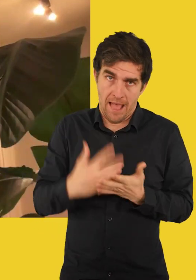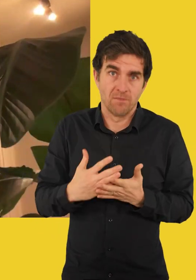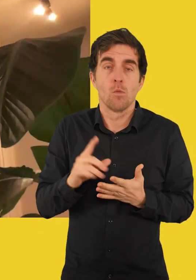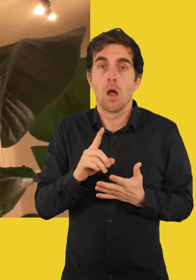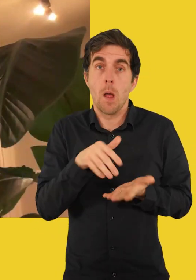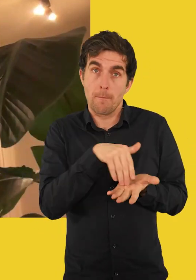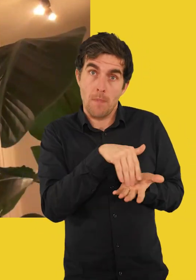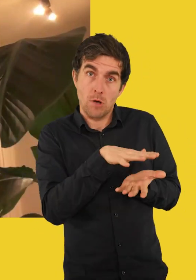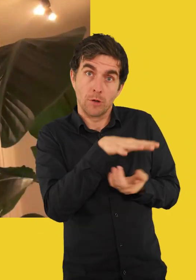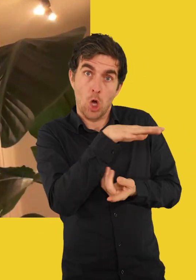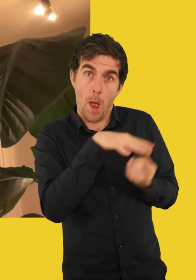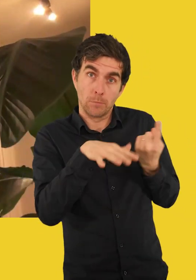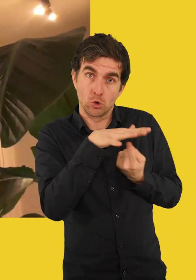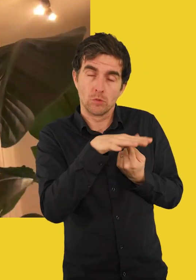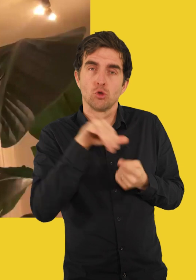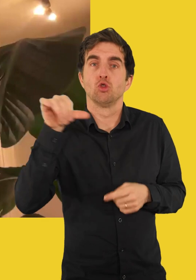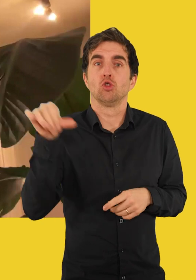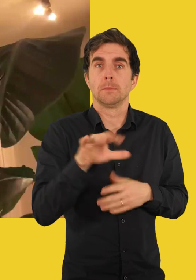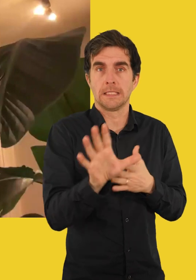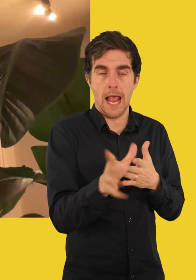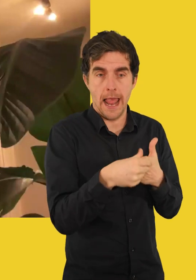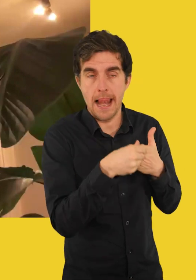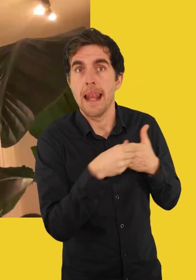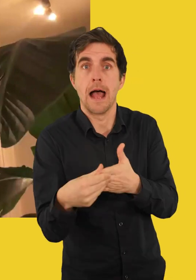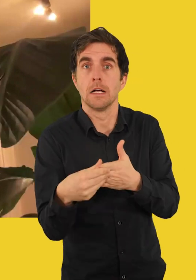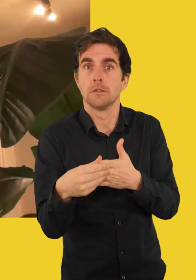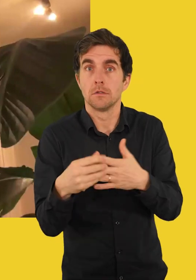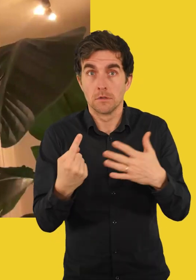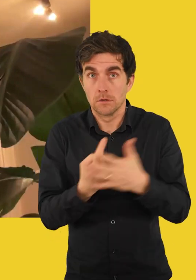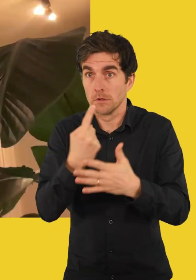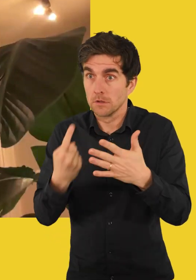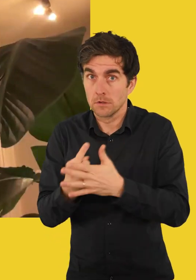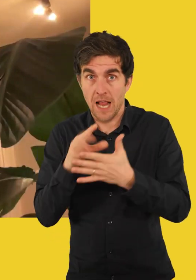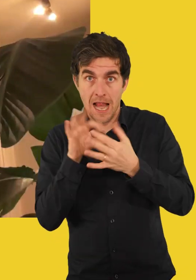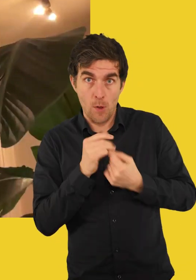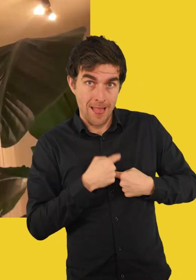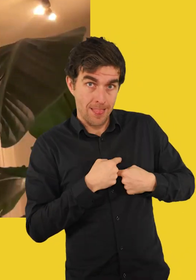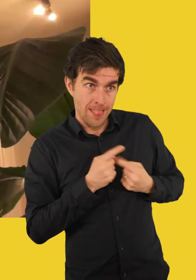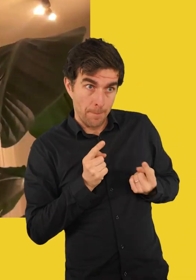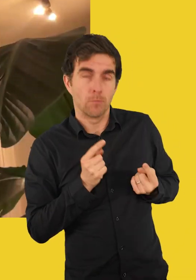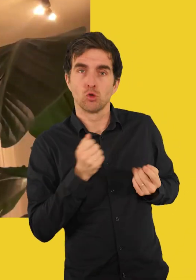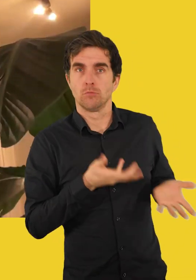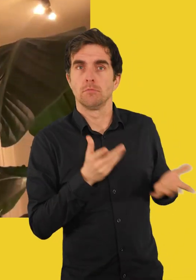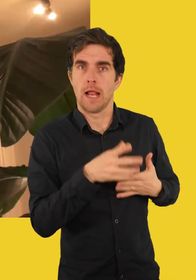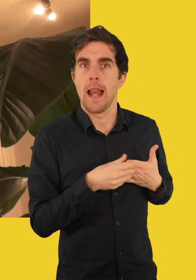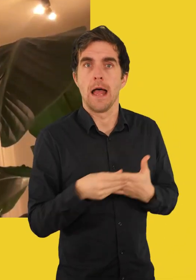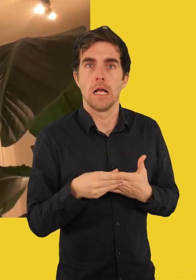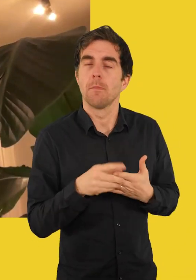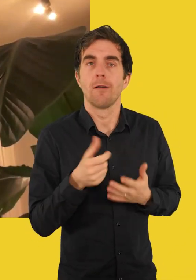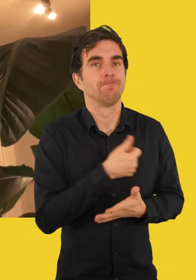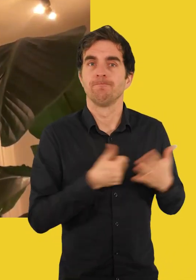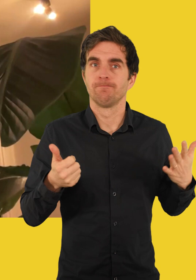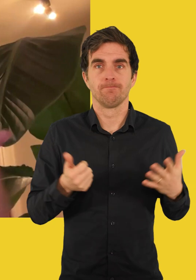is that marginalized communities should be in the lead in the cases that concern them. And that's currently not often the case. Often you